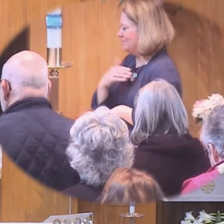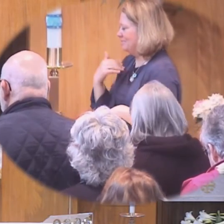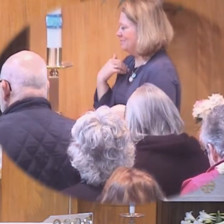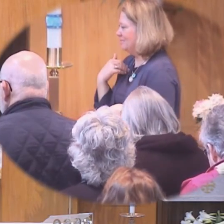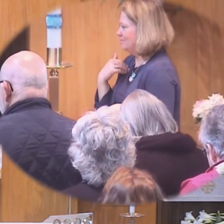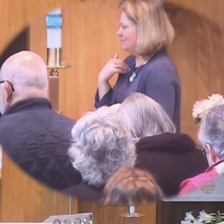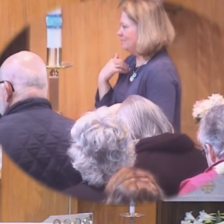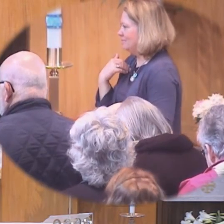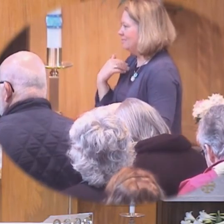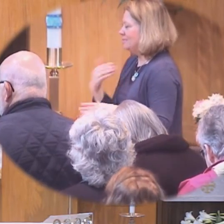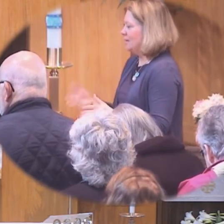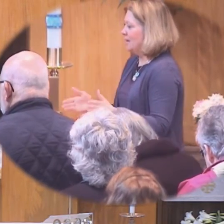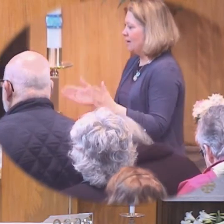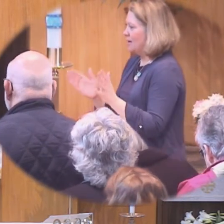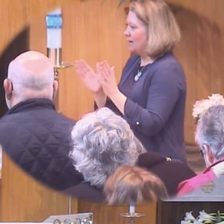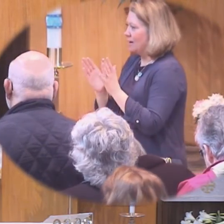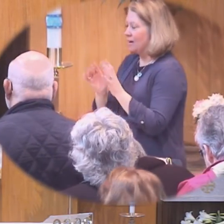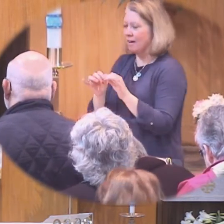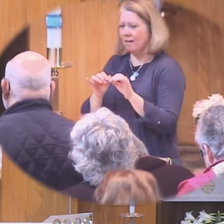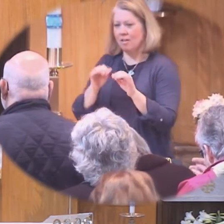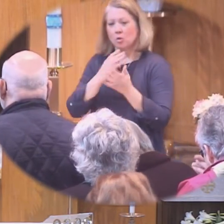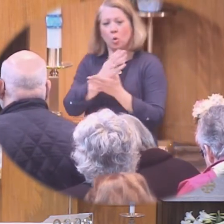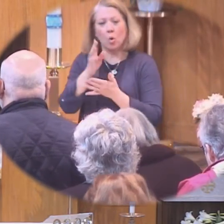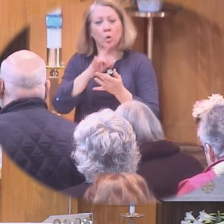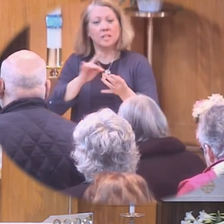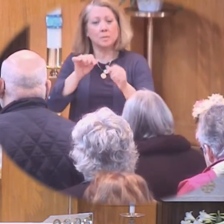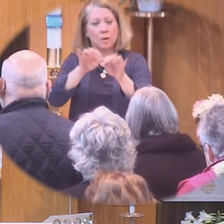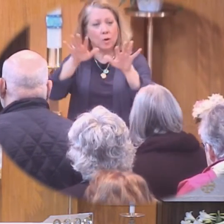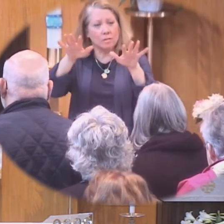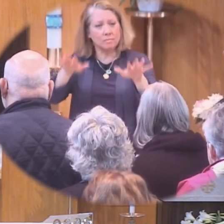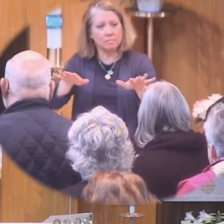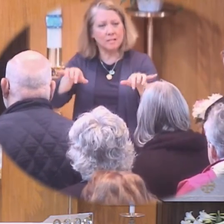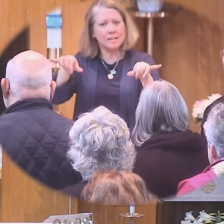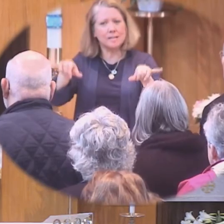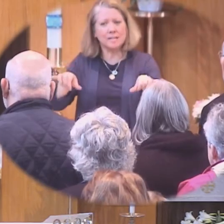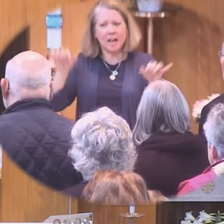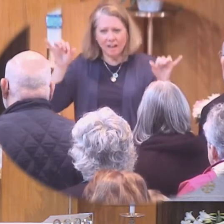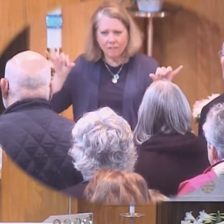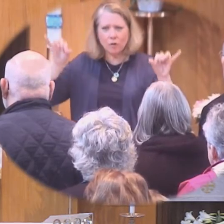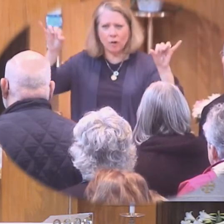Spirit come down upon you and remain with you forever.